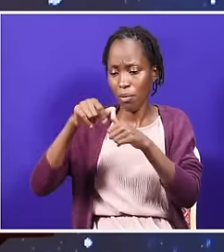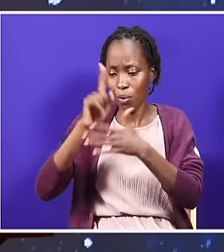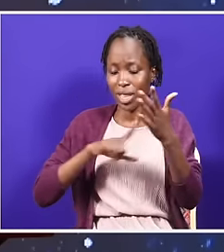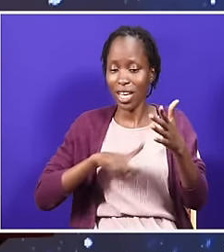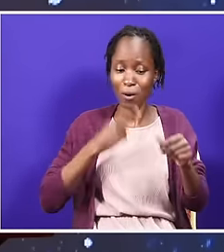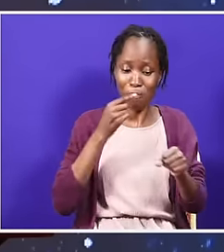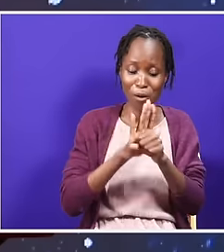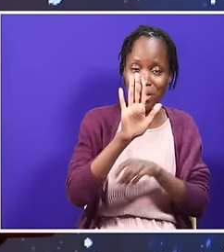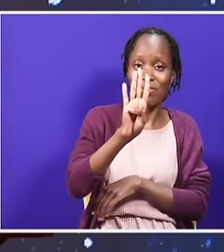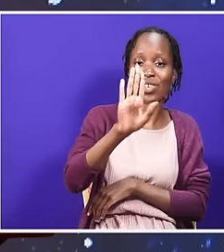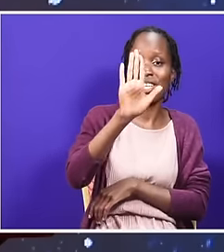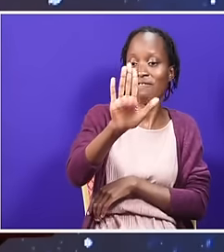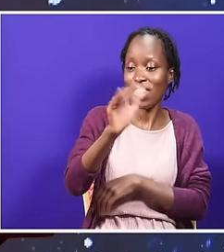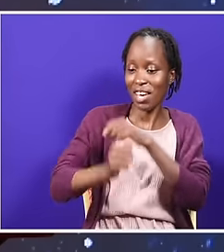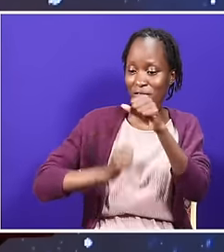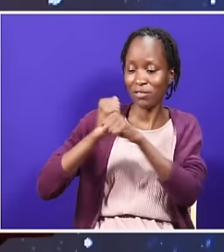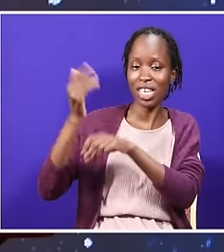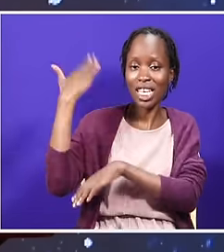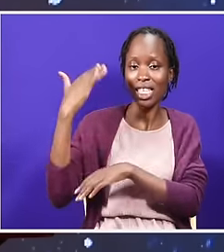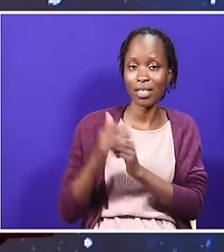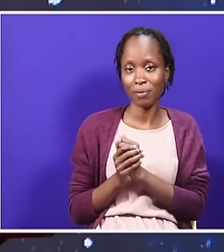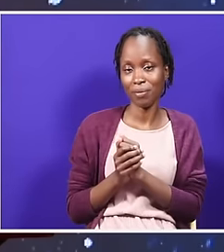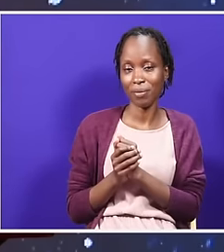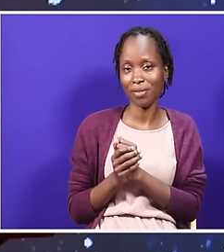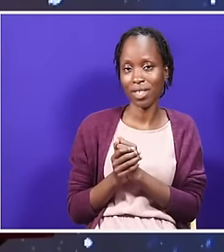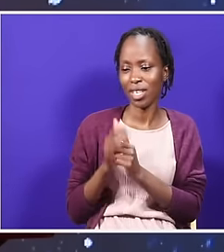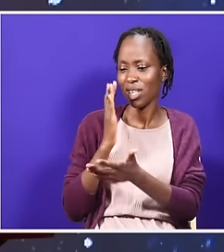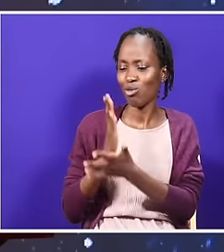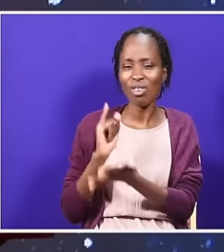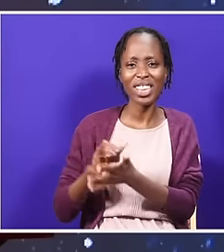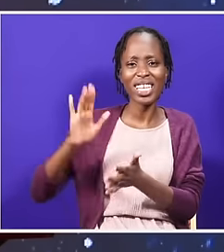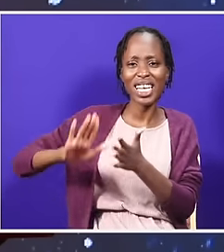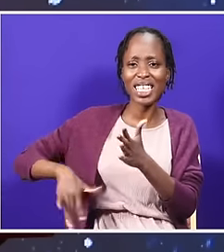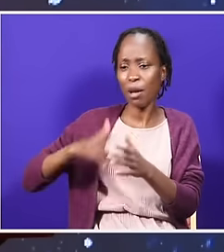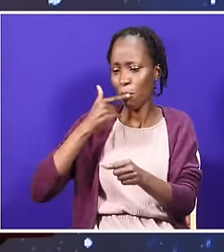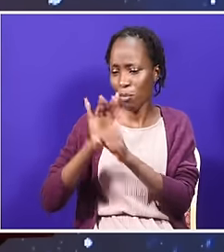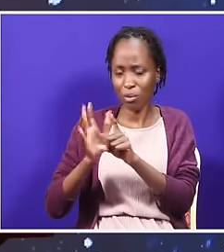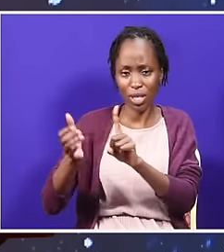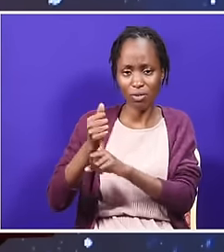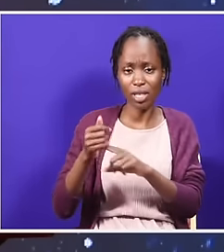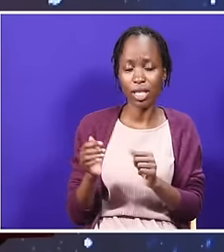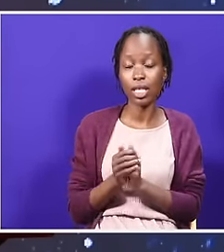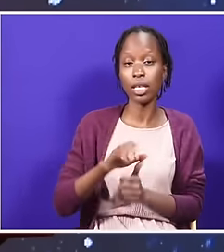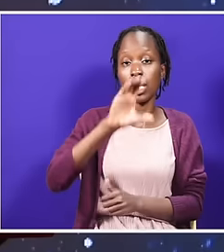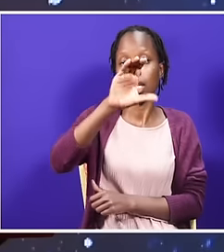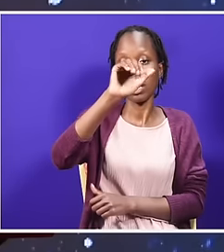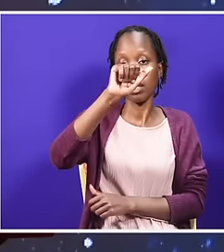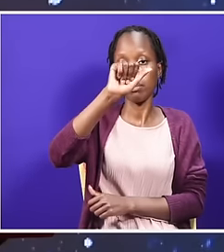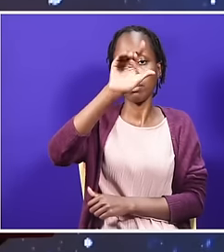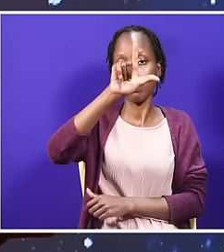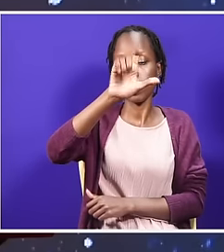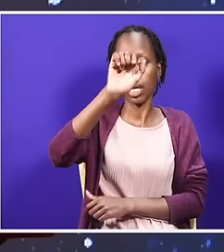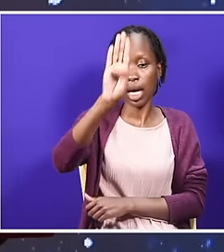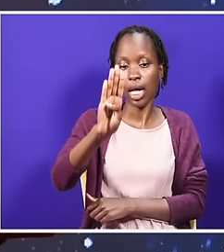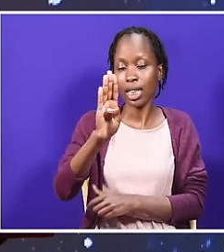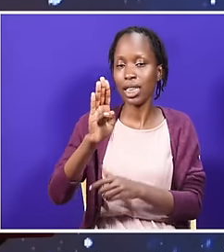45 years later. Talk about a delayed promise. Caleb is living proof that God